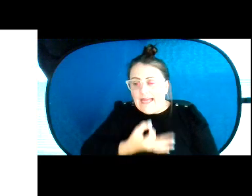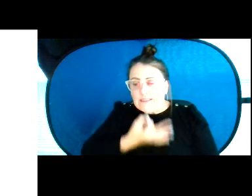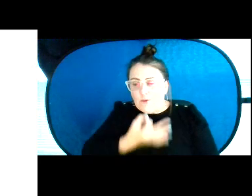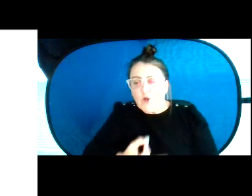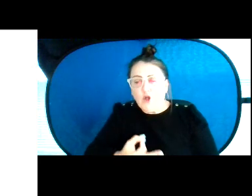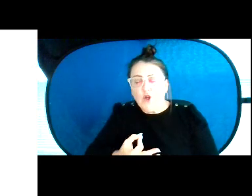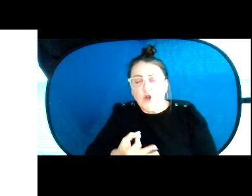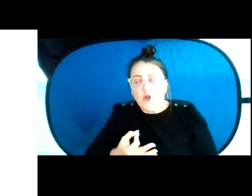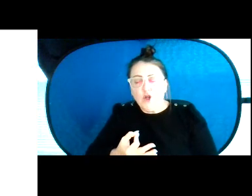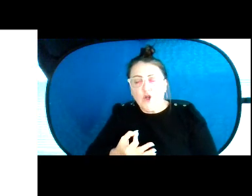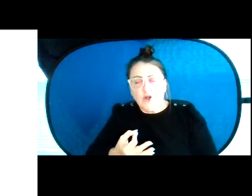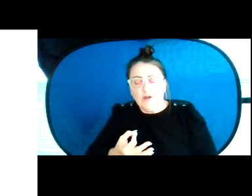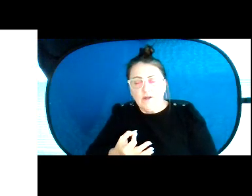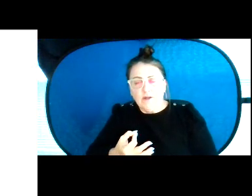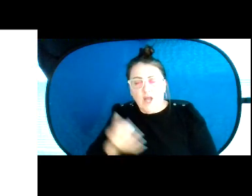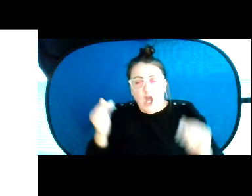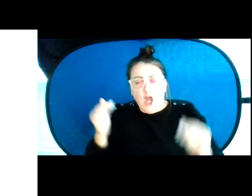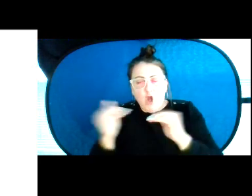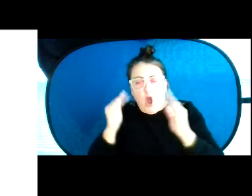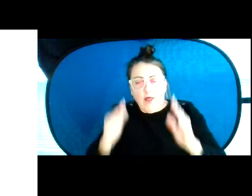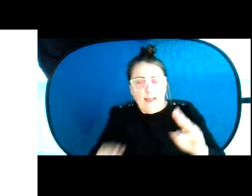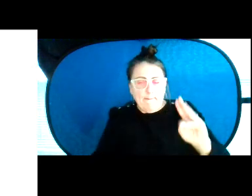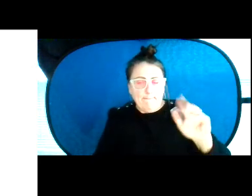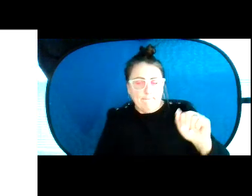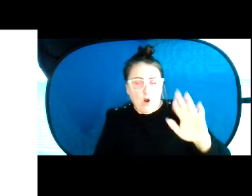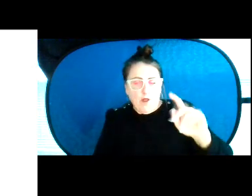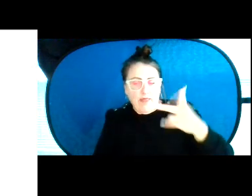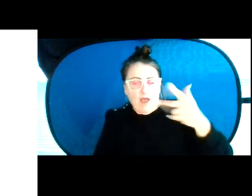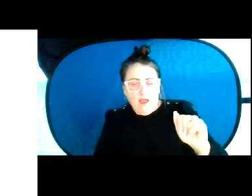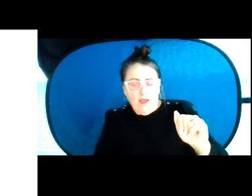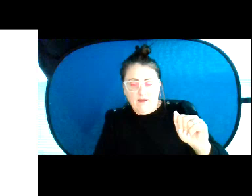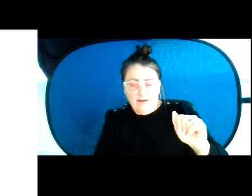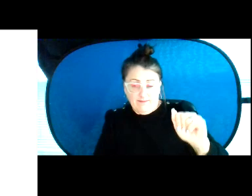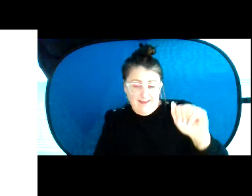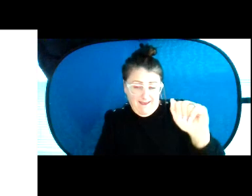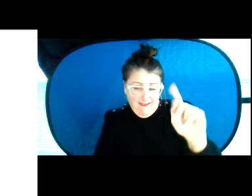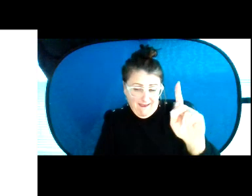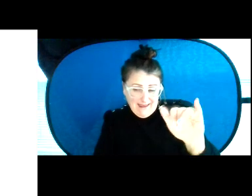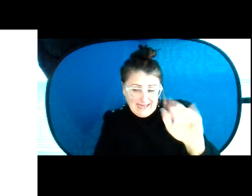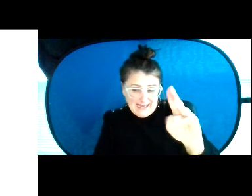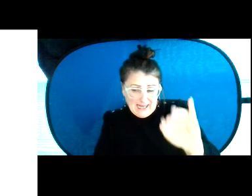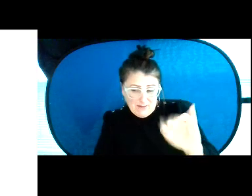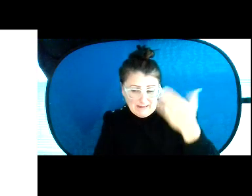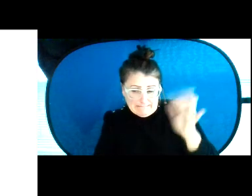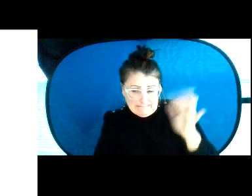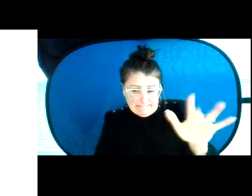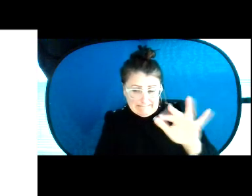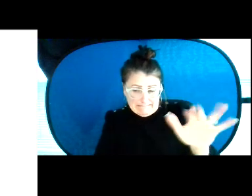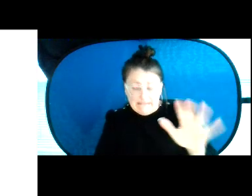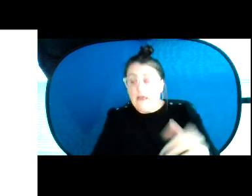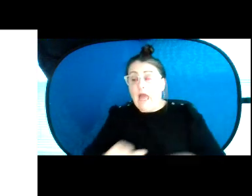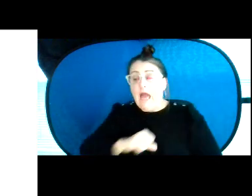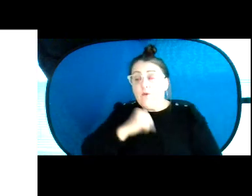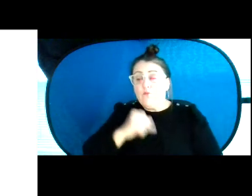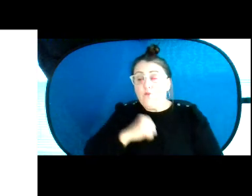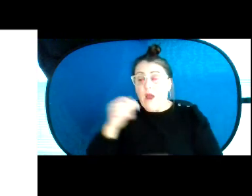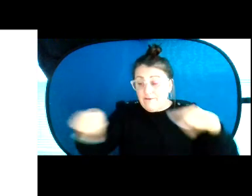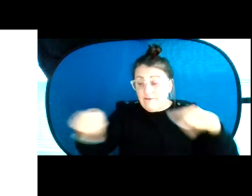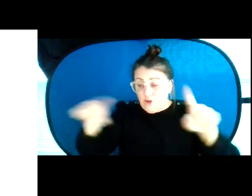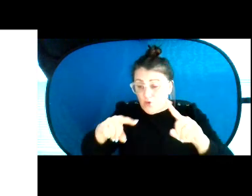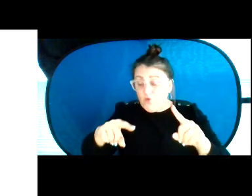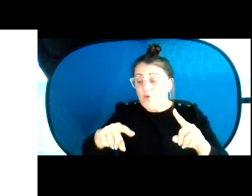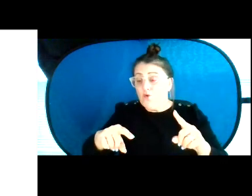matter, colleagues, Martha and Akimi. I'm so proud of both of you, and I just wanted